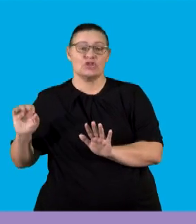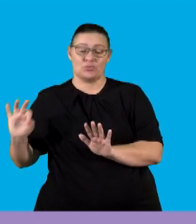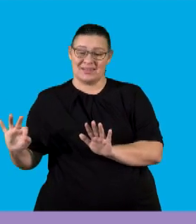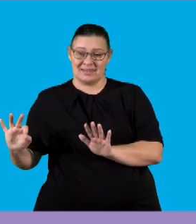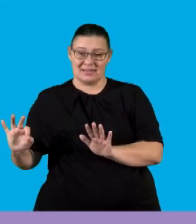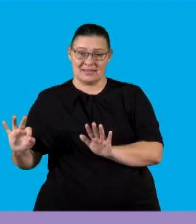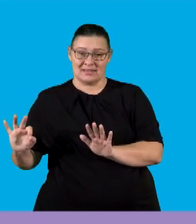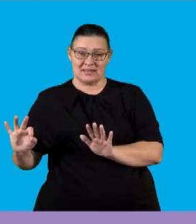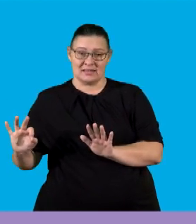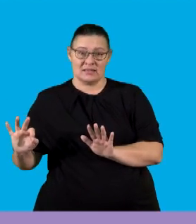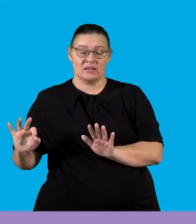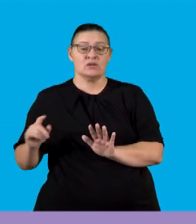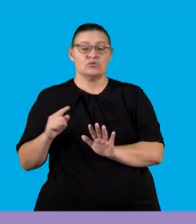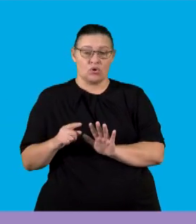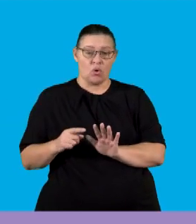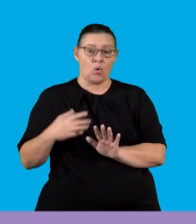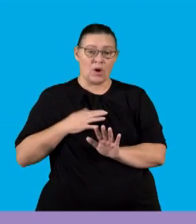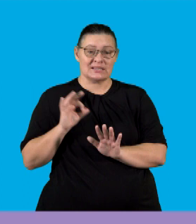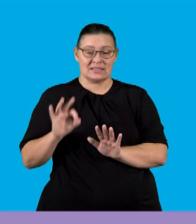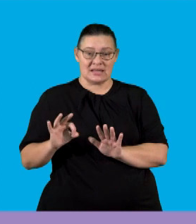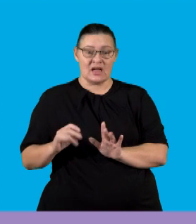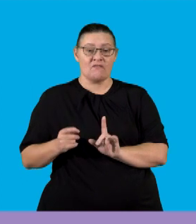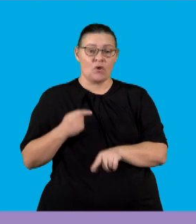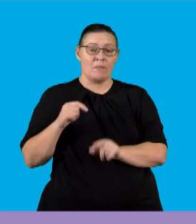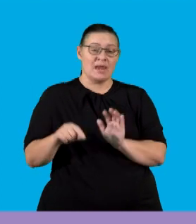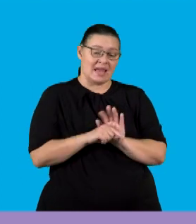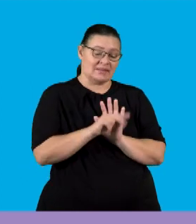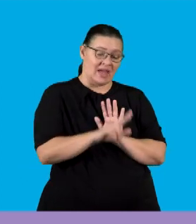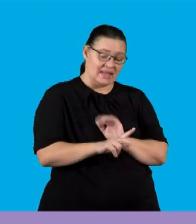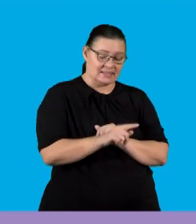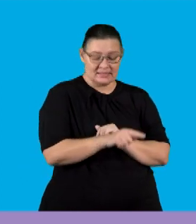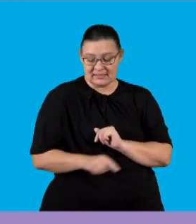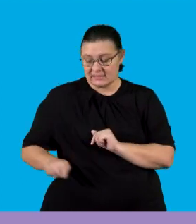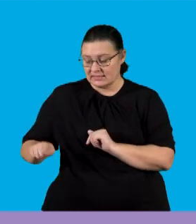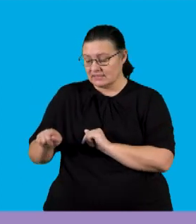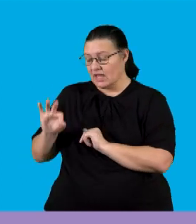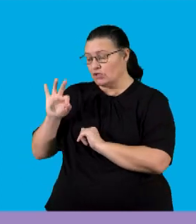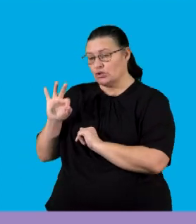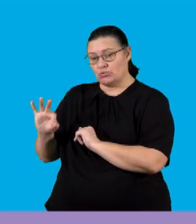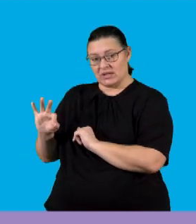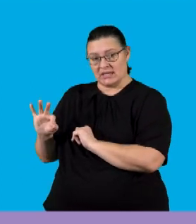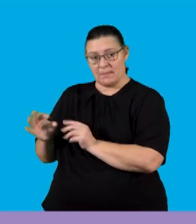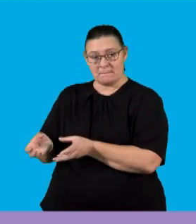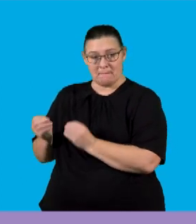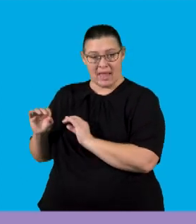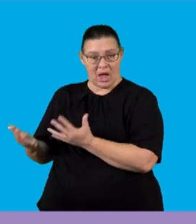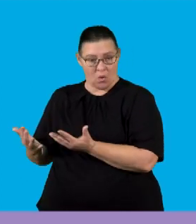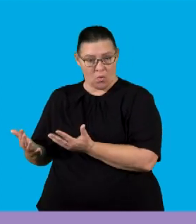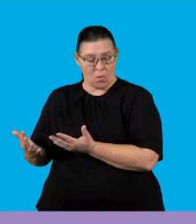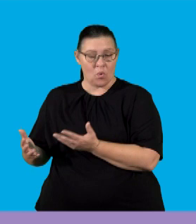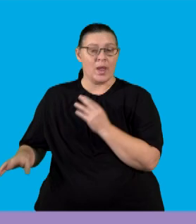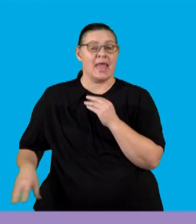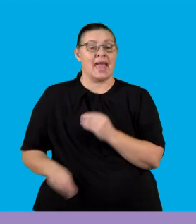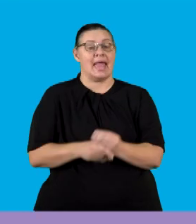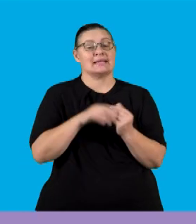to a 3? Yes, we are going to add an 11. So we saw there that we add